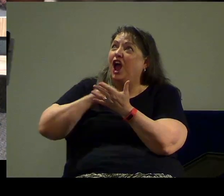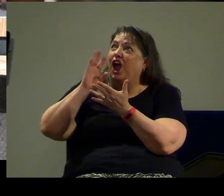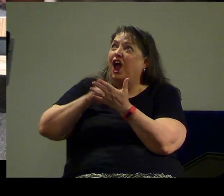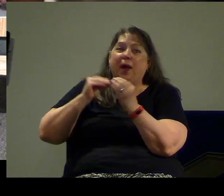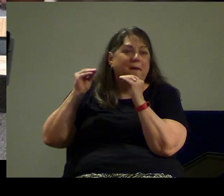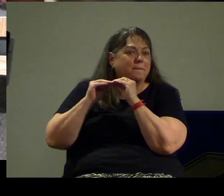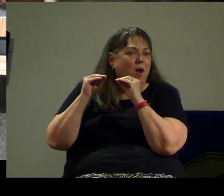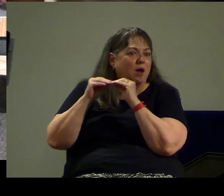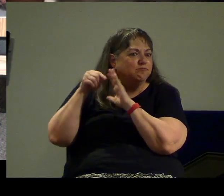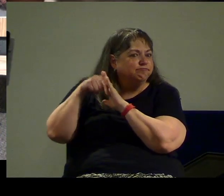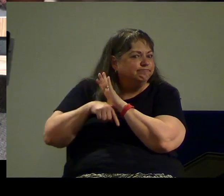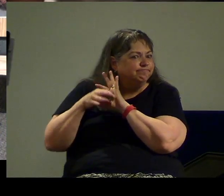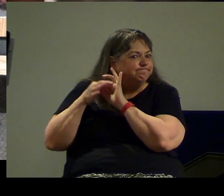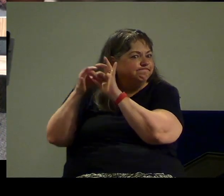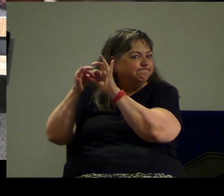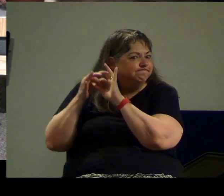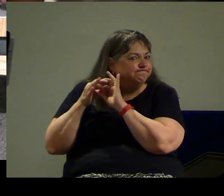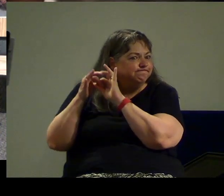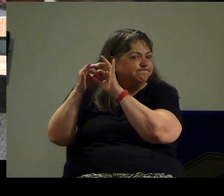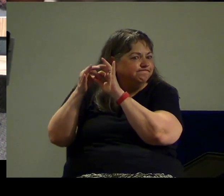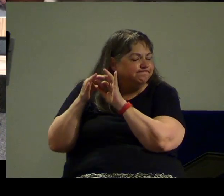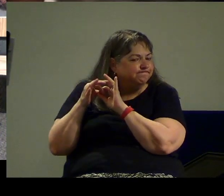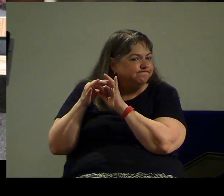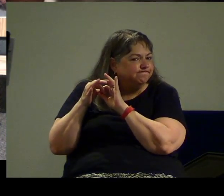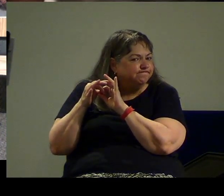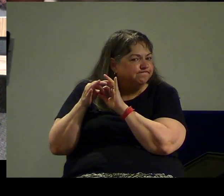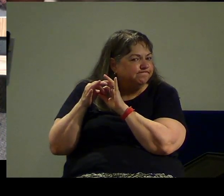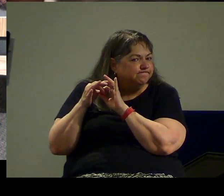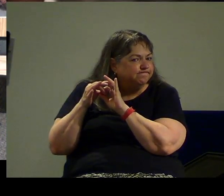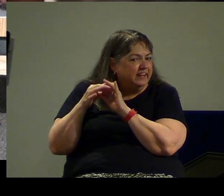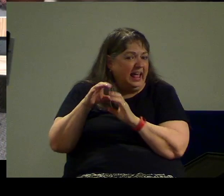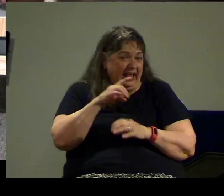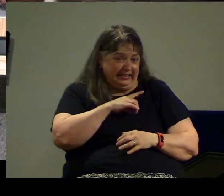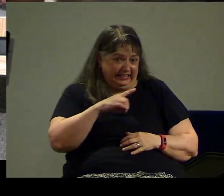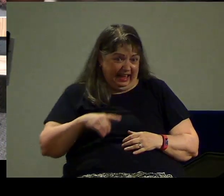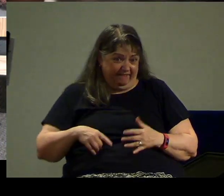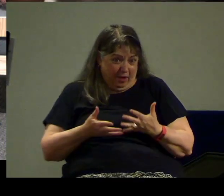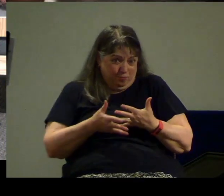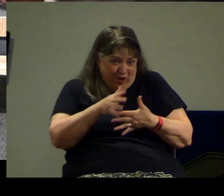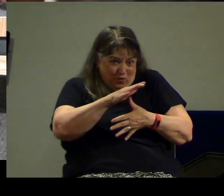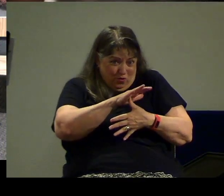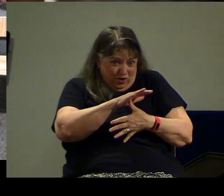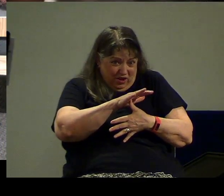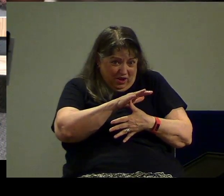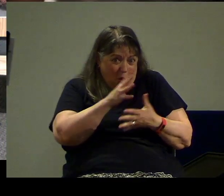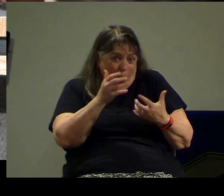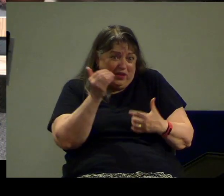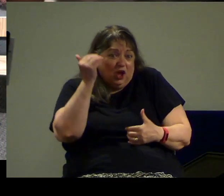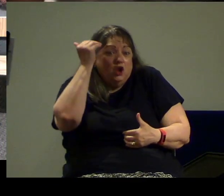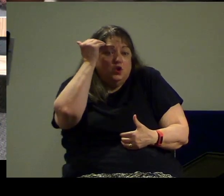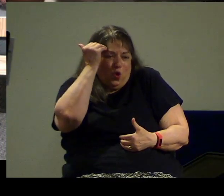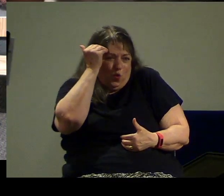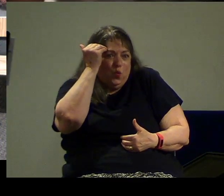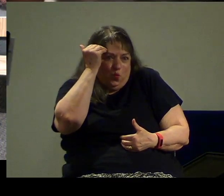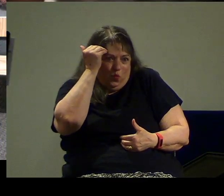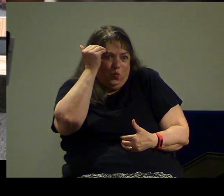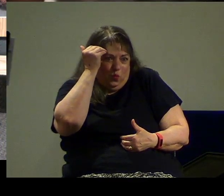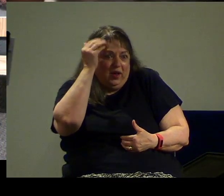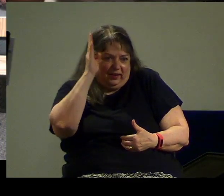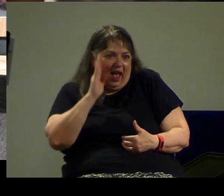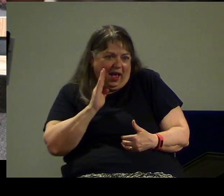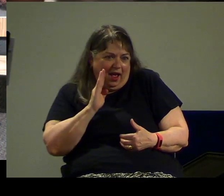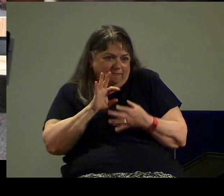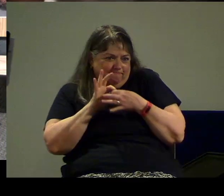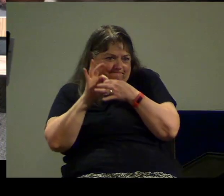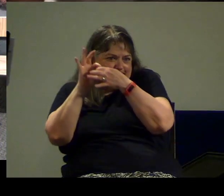fully comprehend that. And so his priority was to know God. Bible says, you know, that we